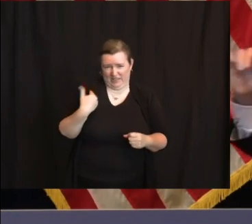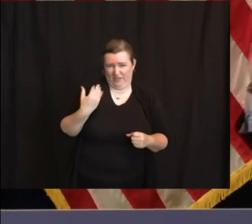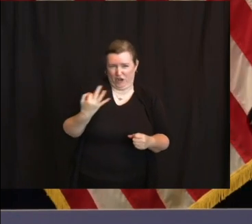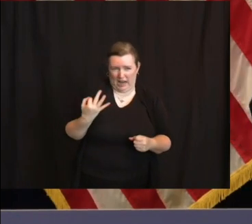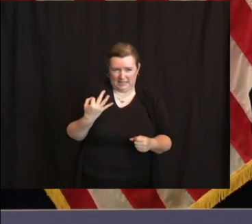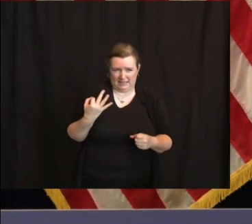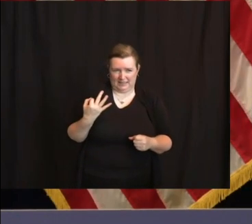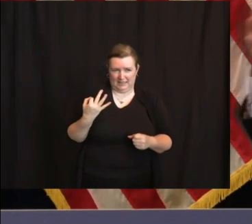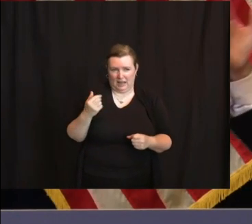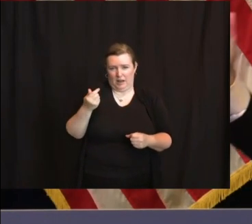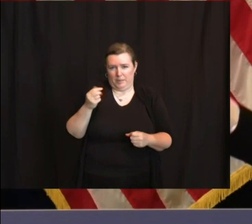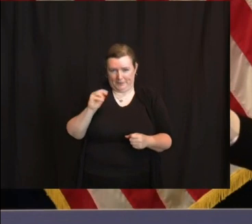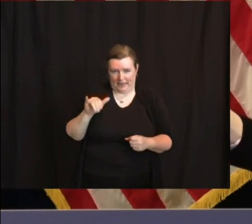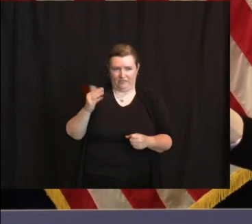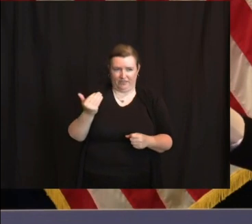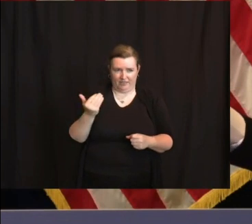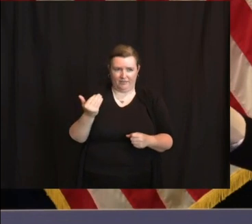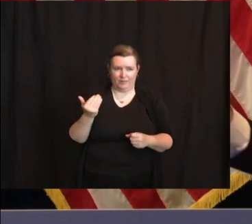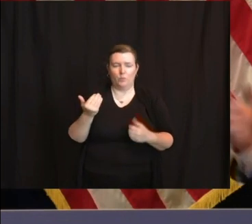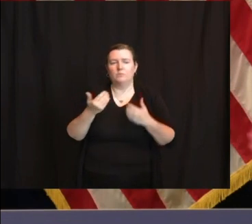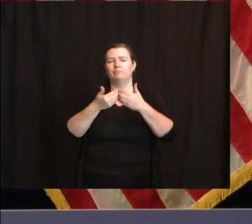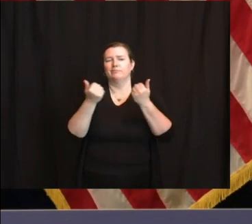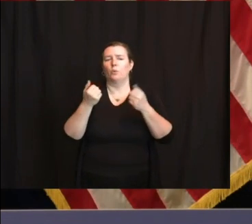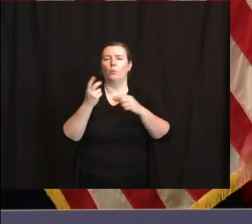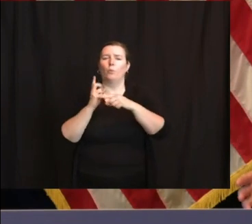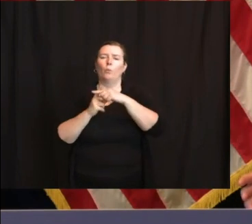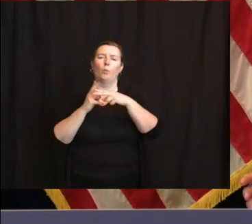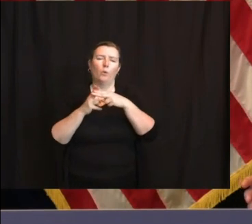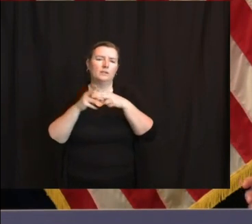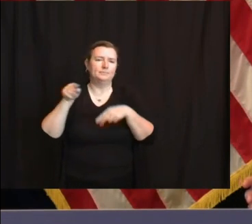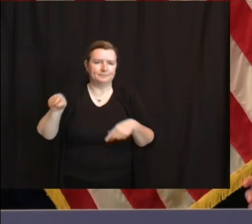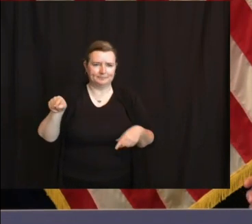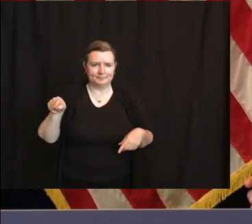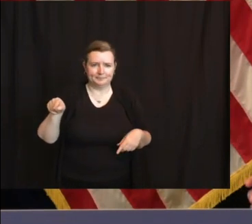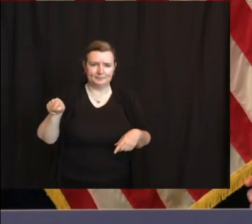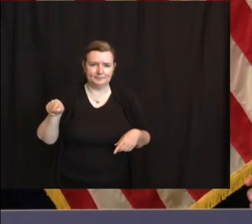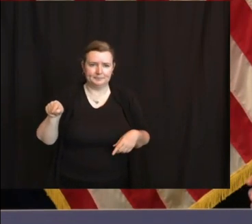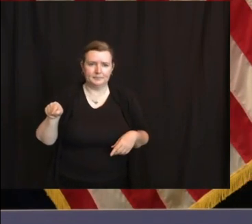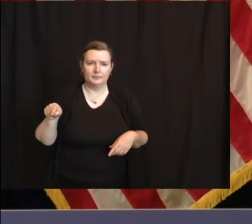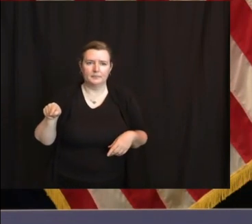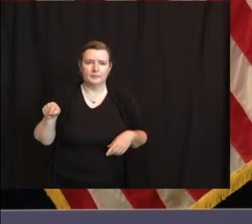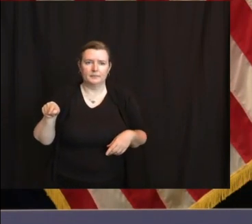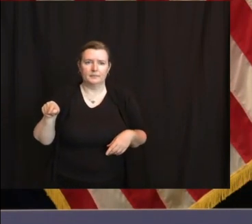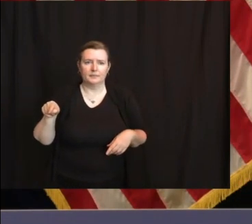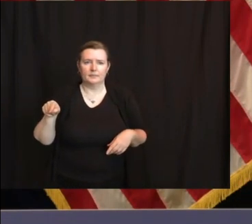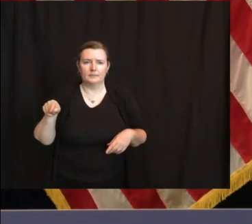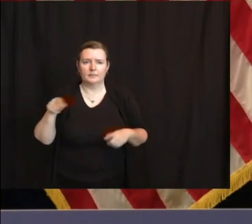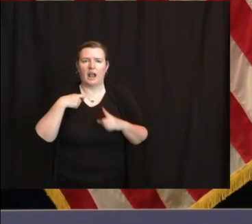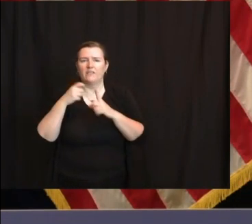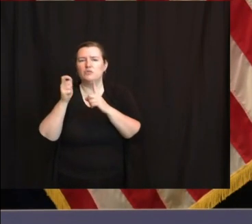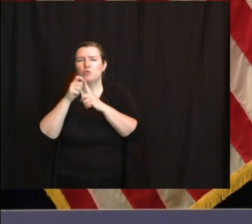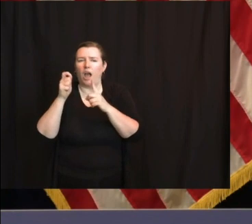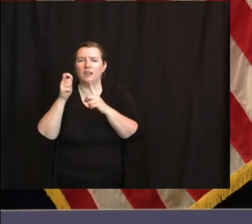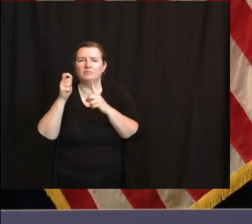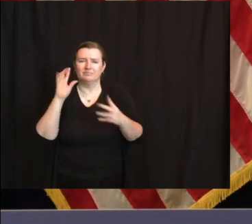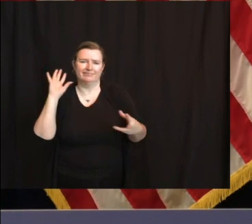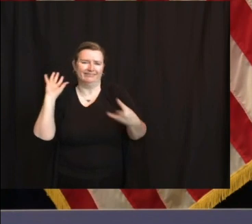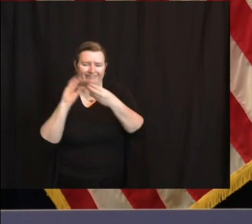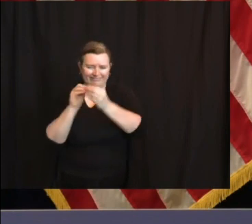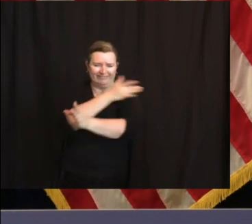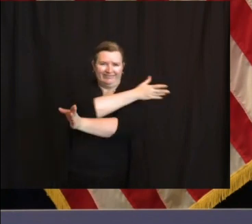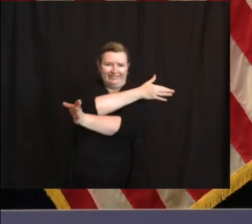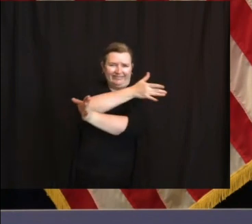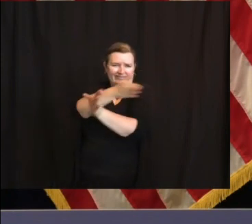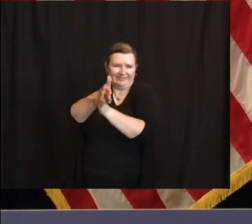separated out what I call the movie of your life versus the snapshot of your life. I don't know that we're treating them